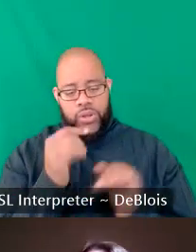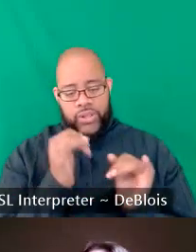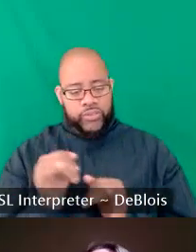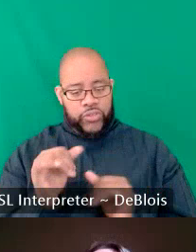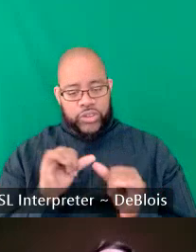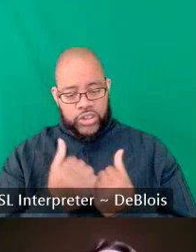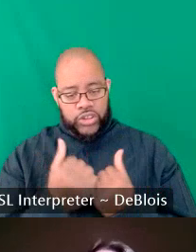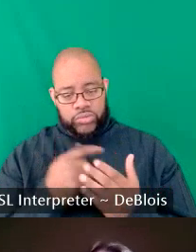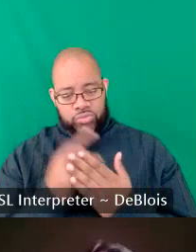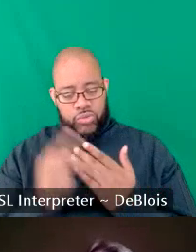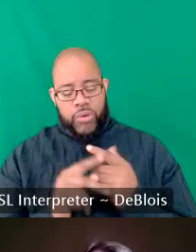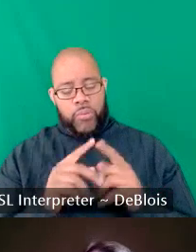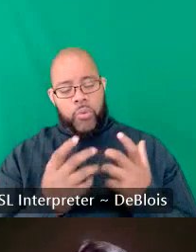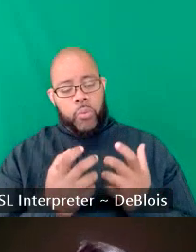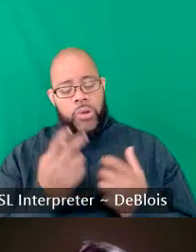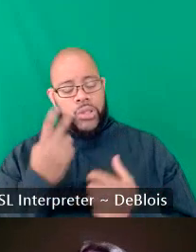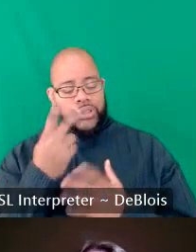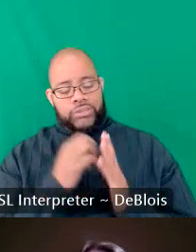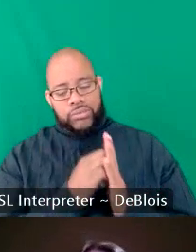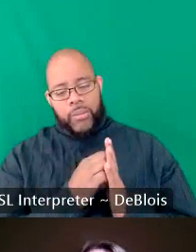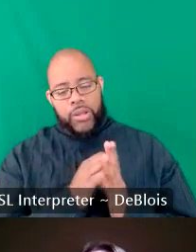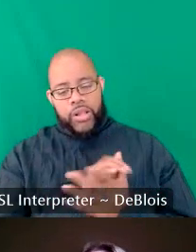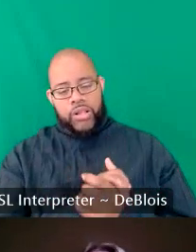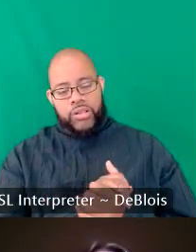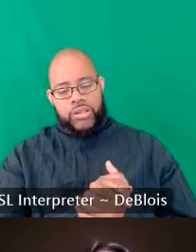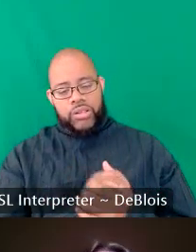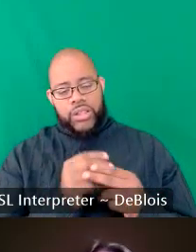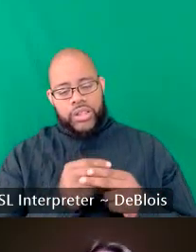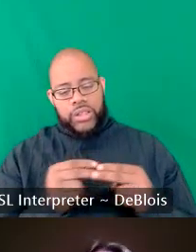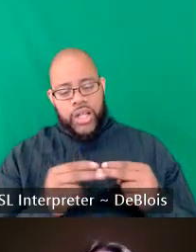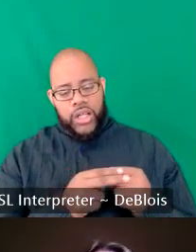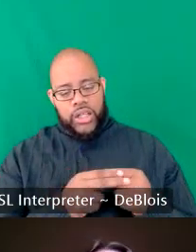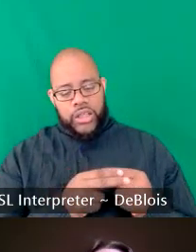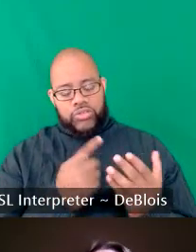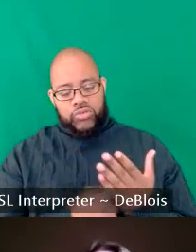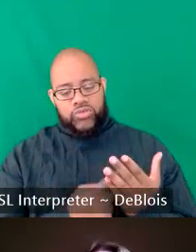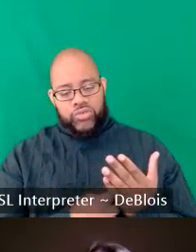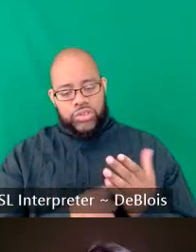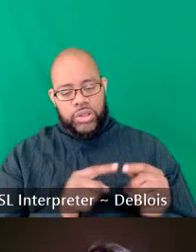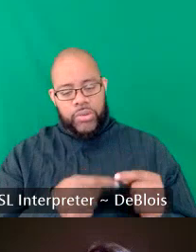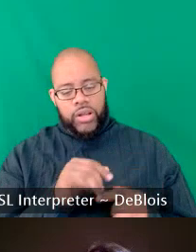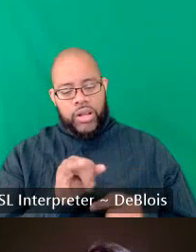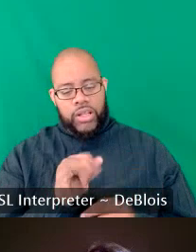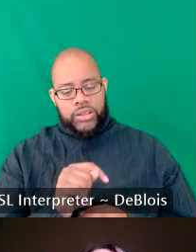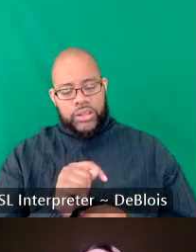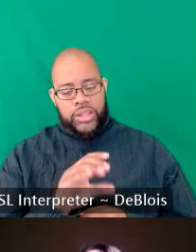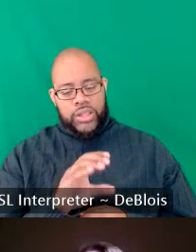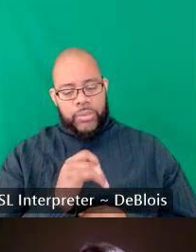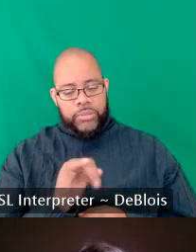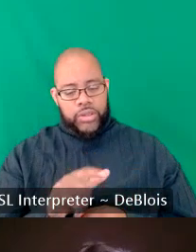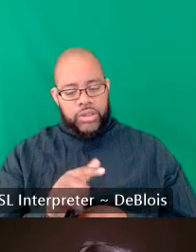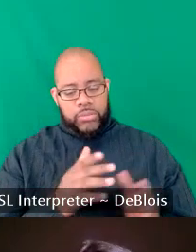agency's program, but they want to see, for example, on this slide, discussion about IT capital planning, right?